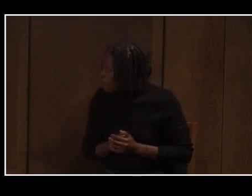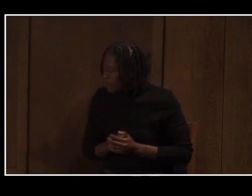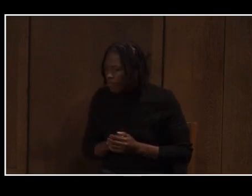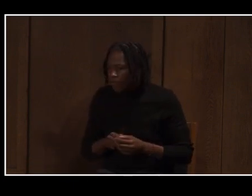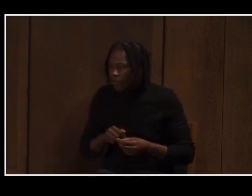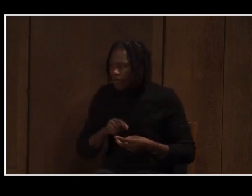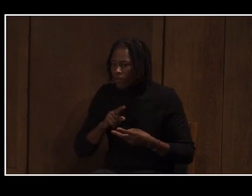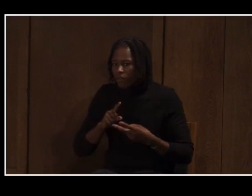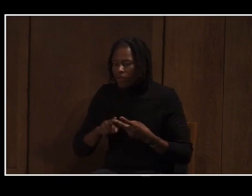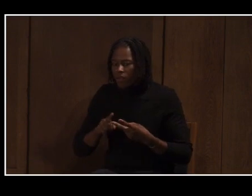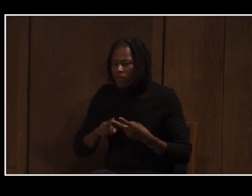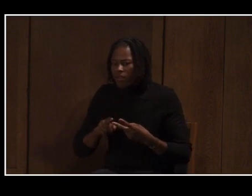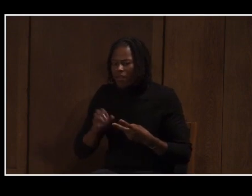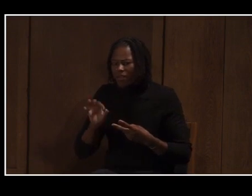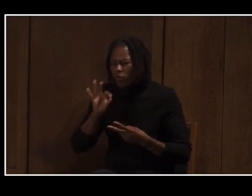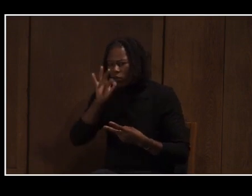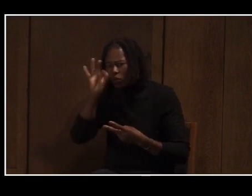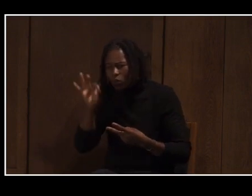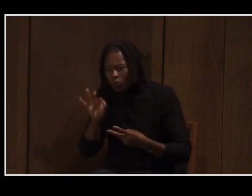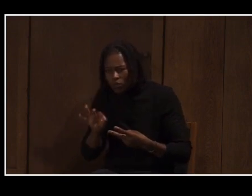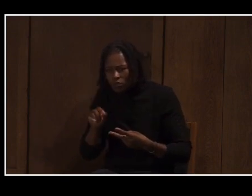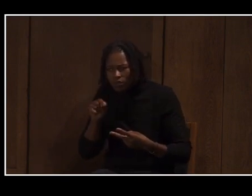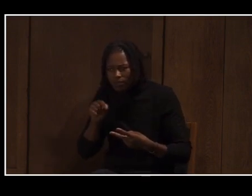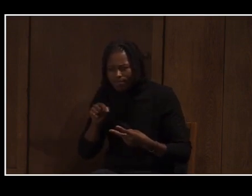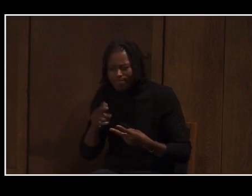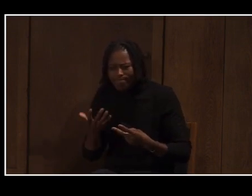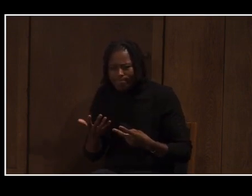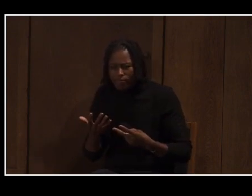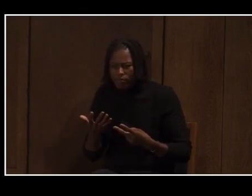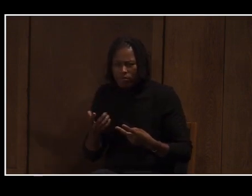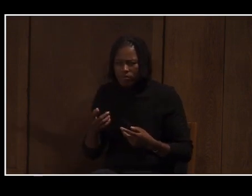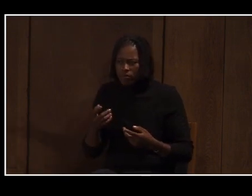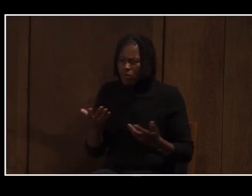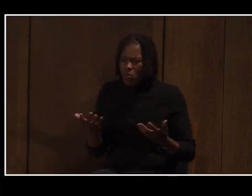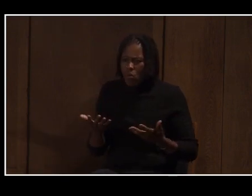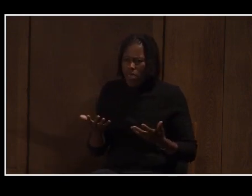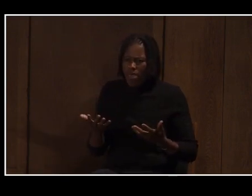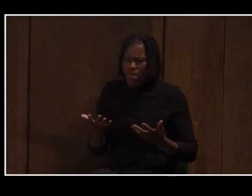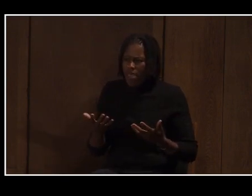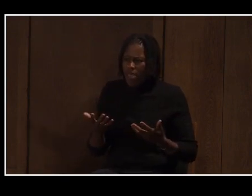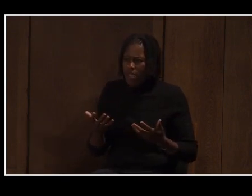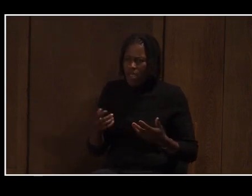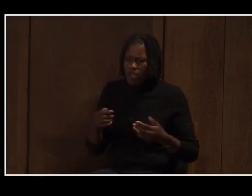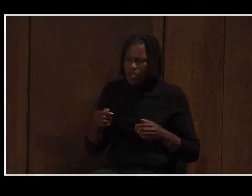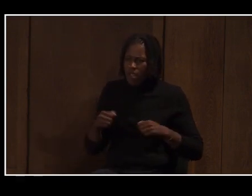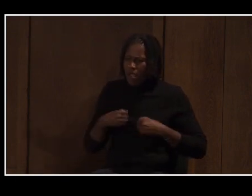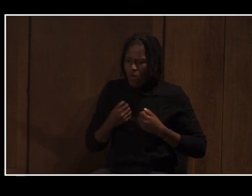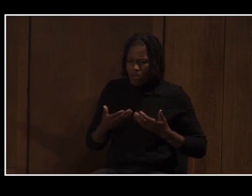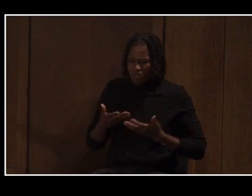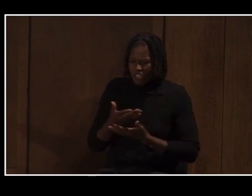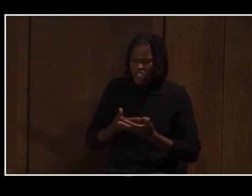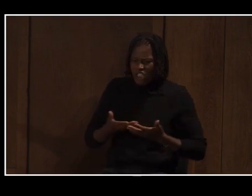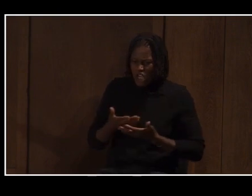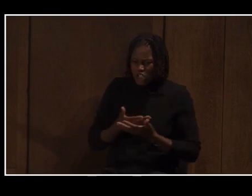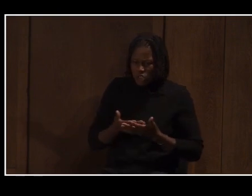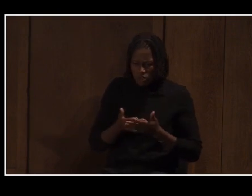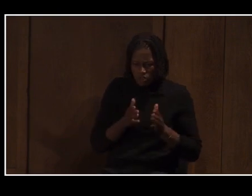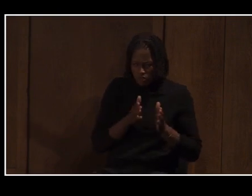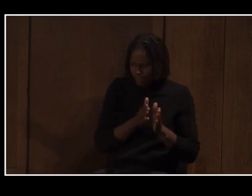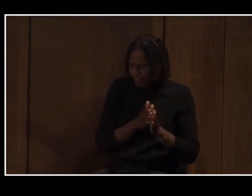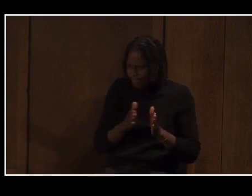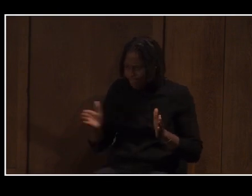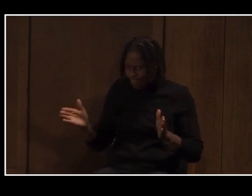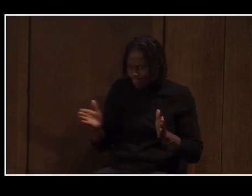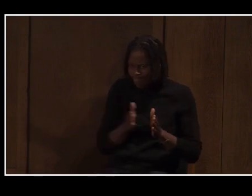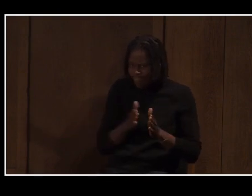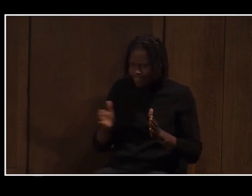Secondly, there's also the question about where we are today in terms of our discussion, in terms of the imagination. What's quite